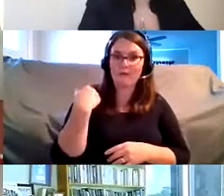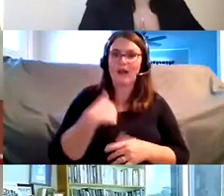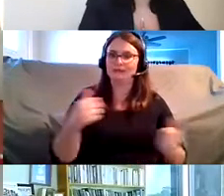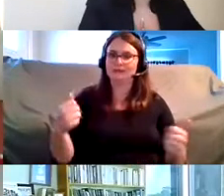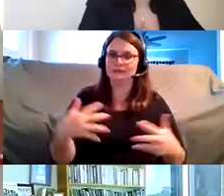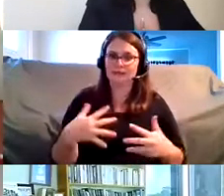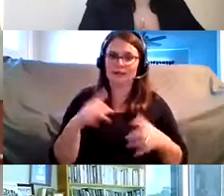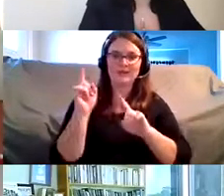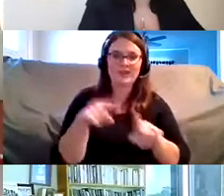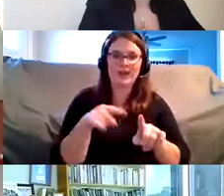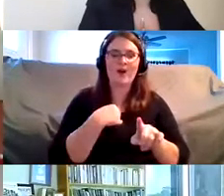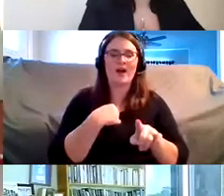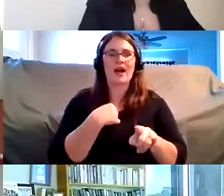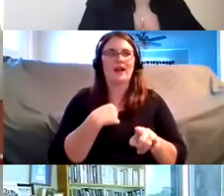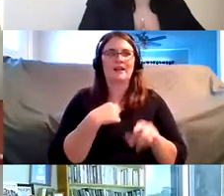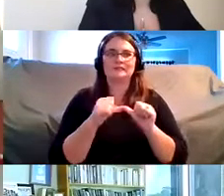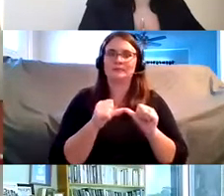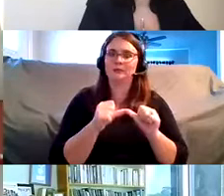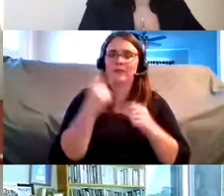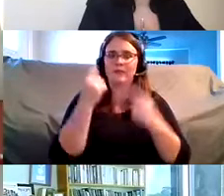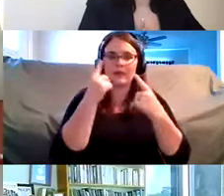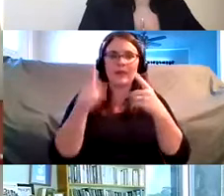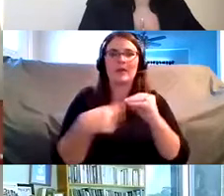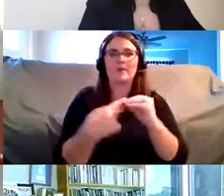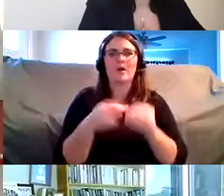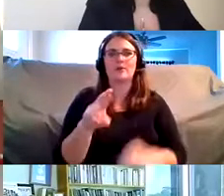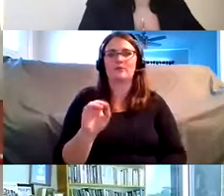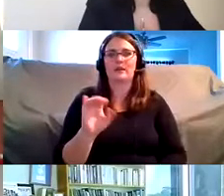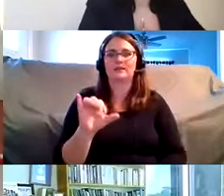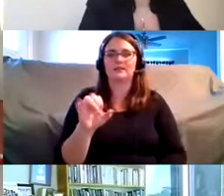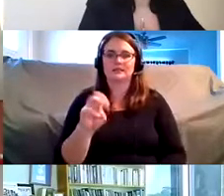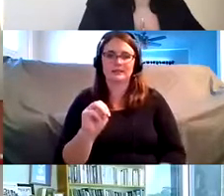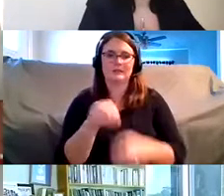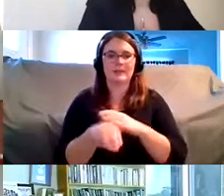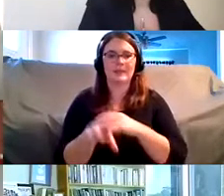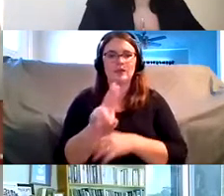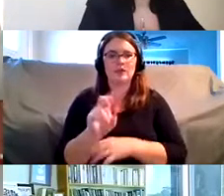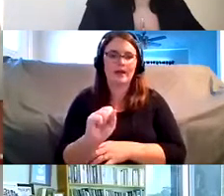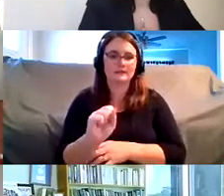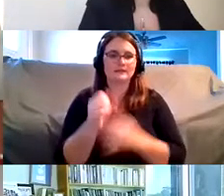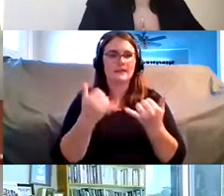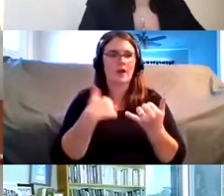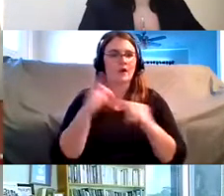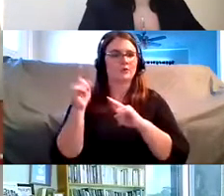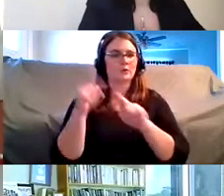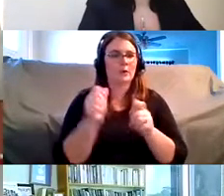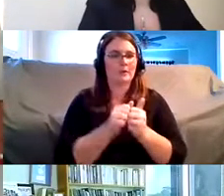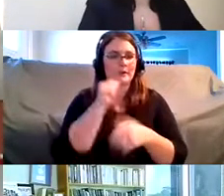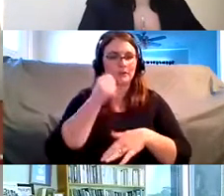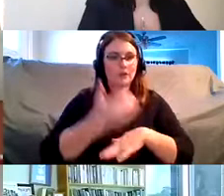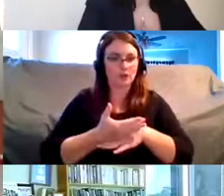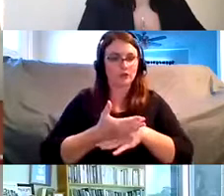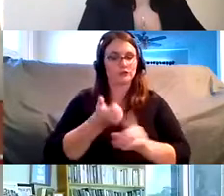thinking about racism in US, and this time I was going with my daughter. She was 4 years old. So that was